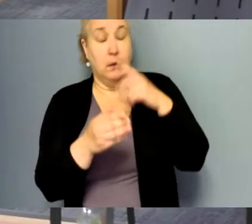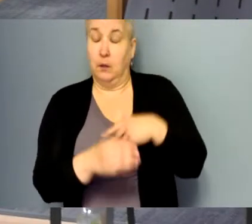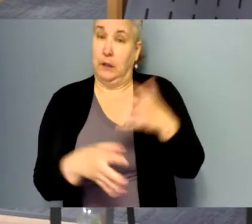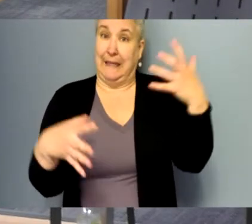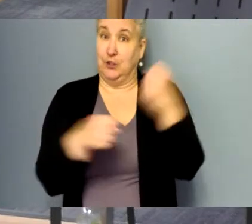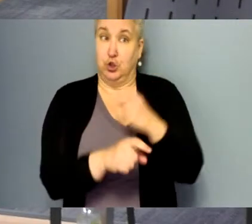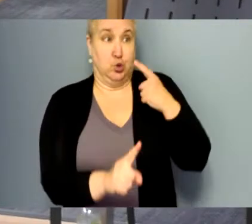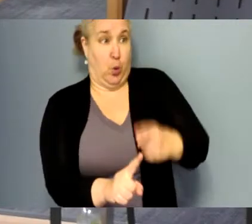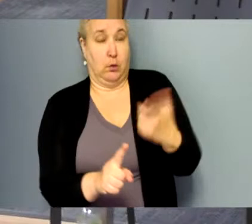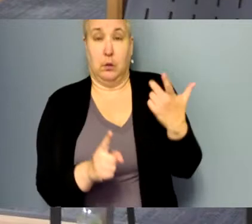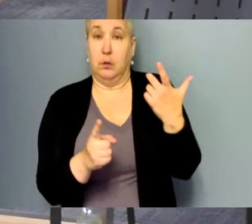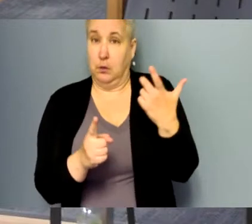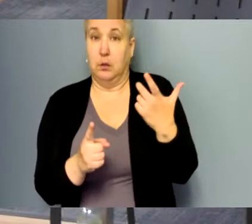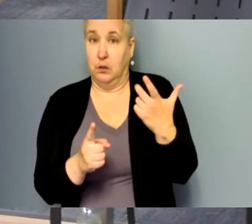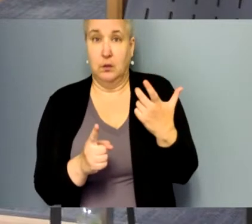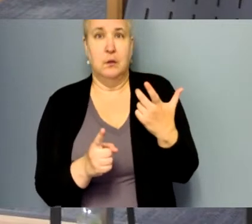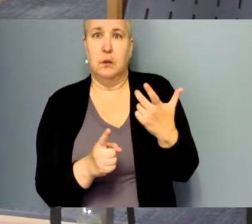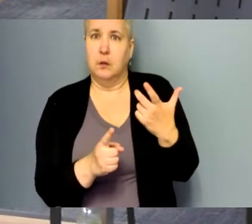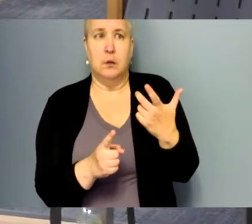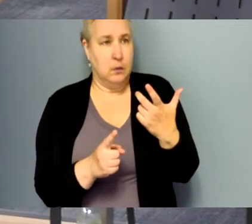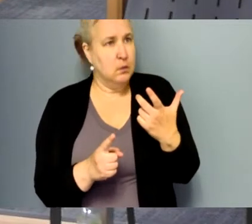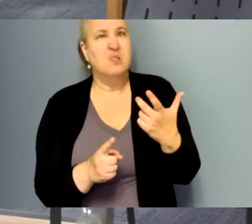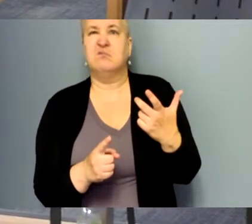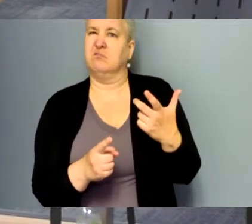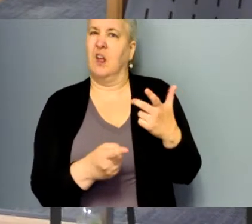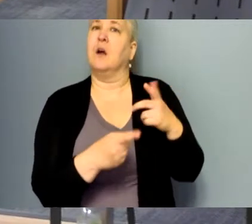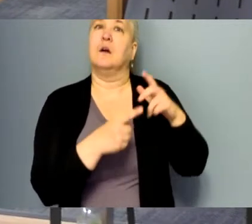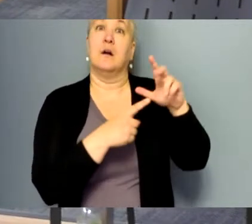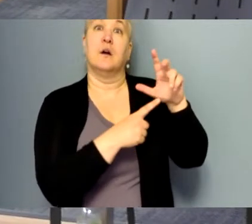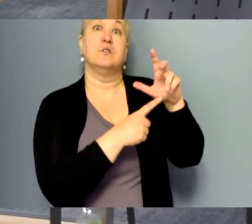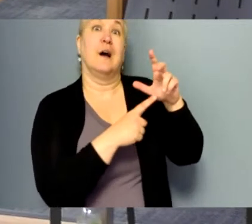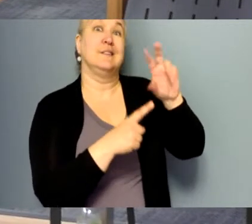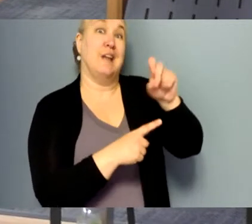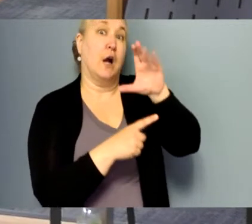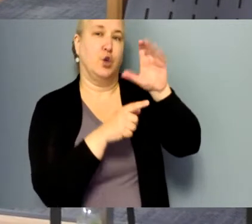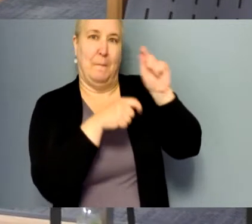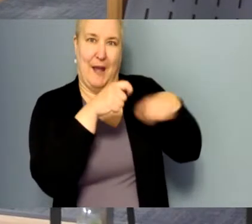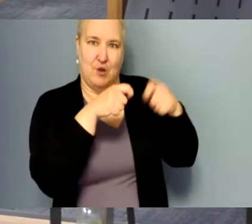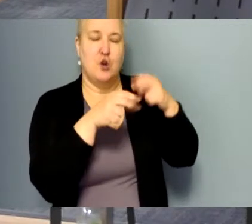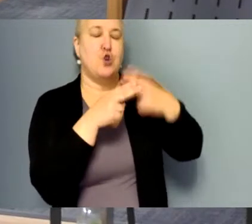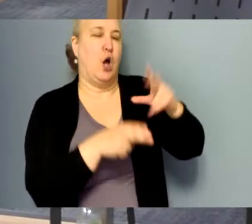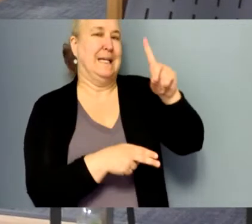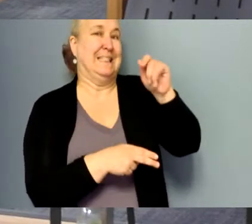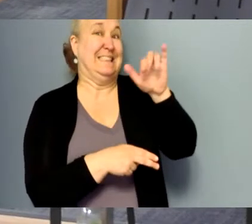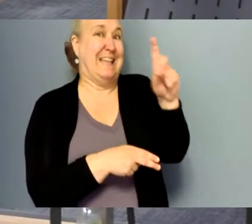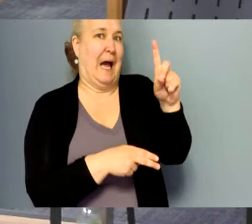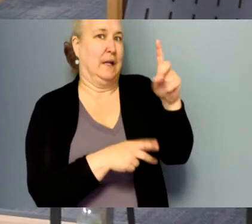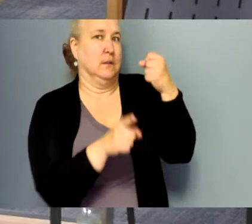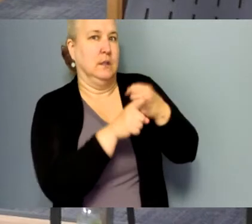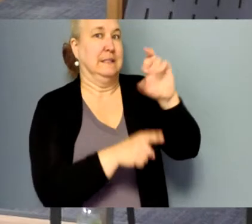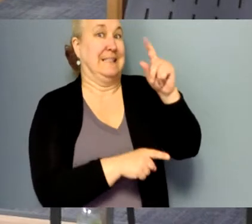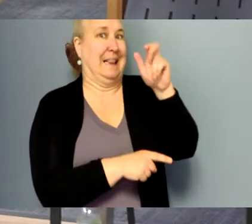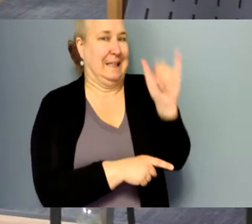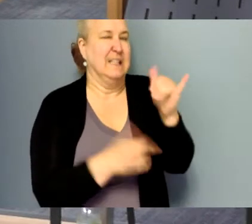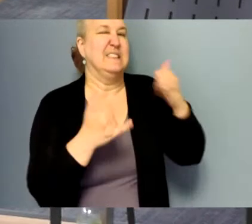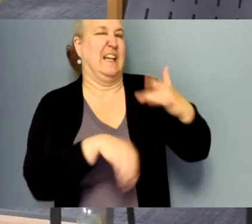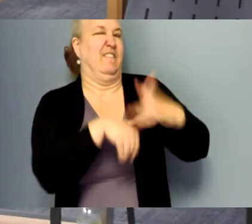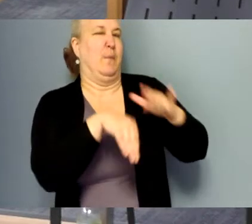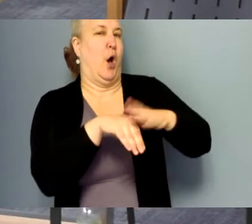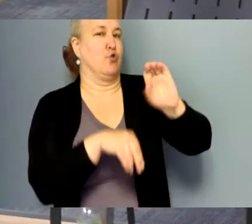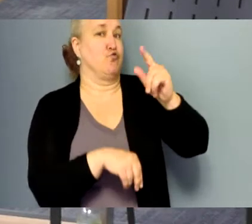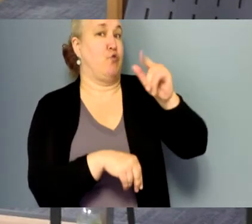it's complementary to the documentary called Died Suddenly, which is still available on Rumble. Remember